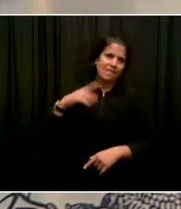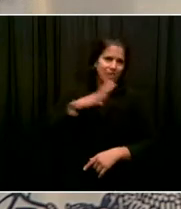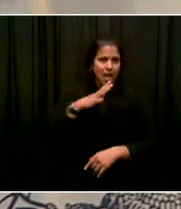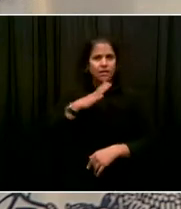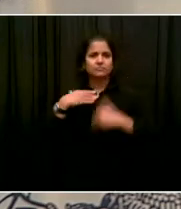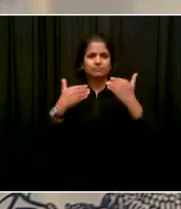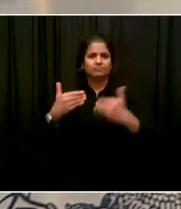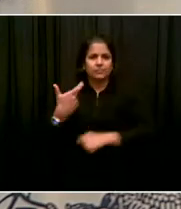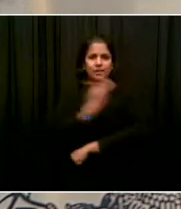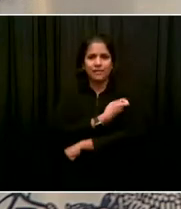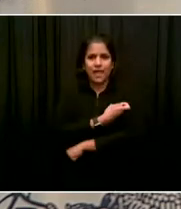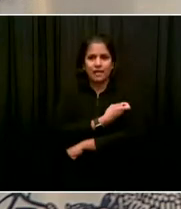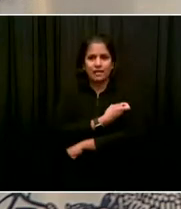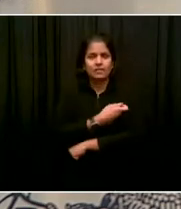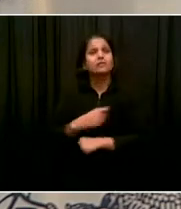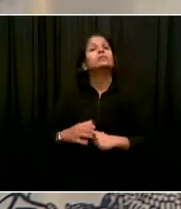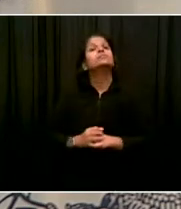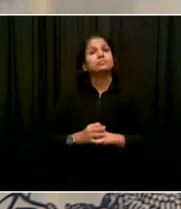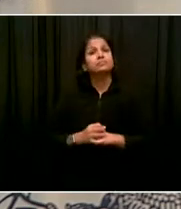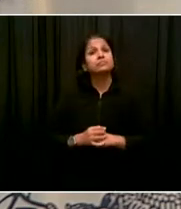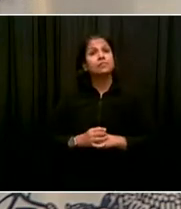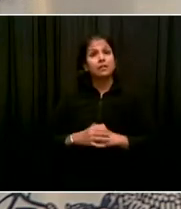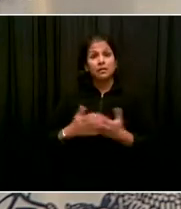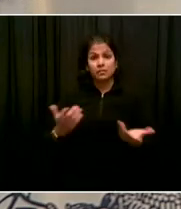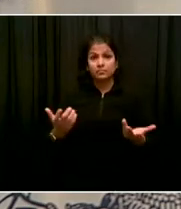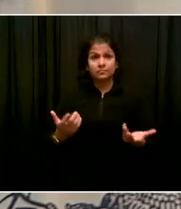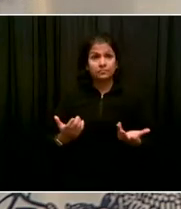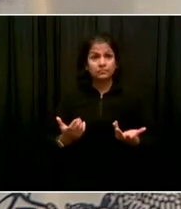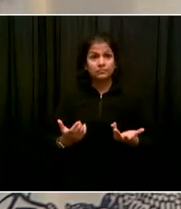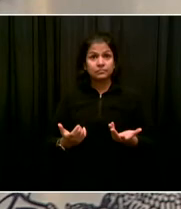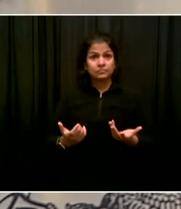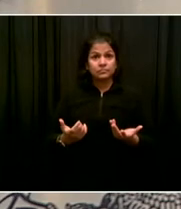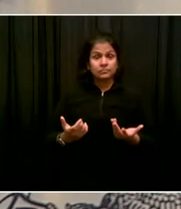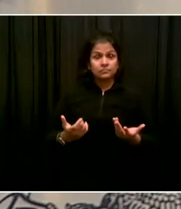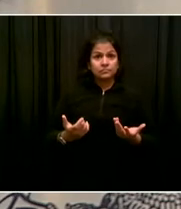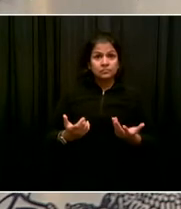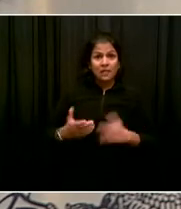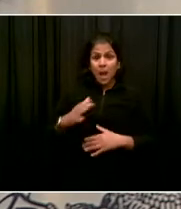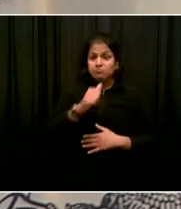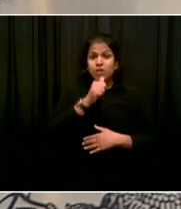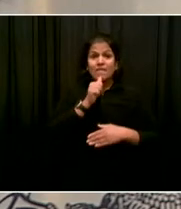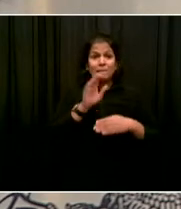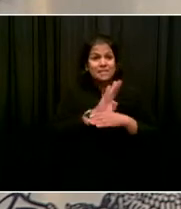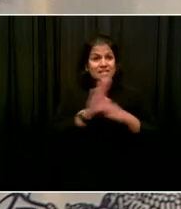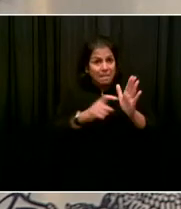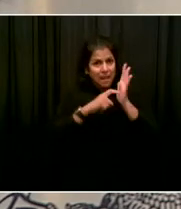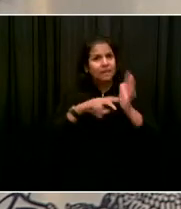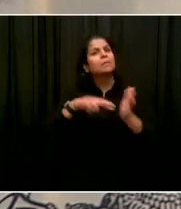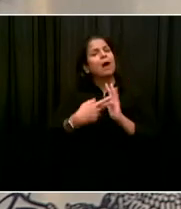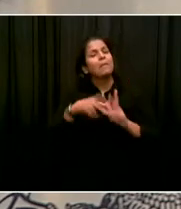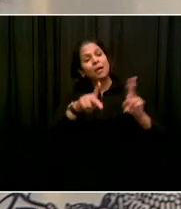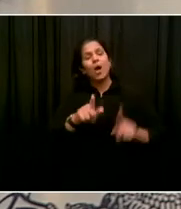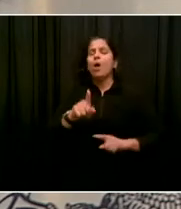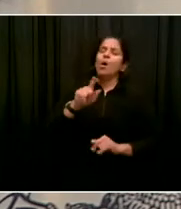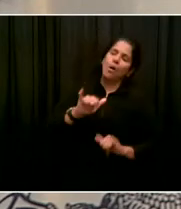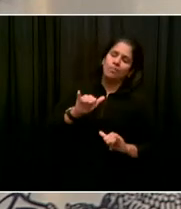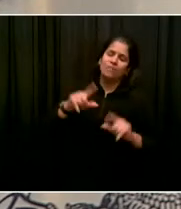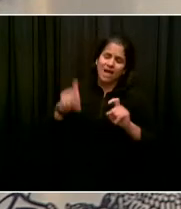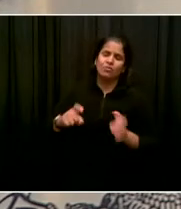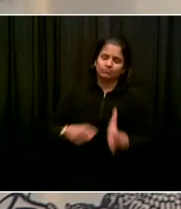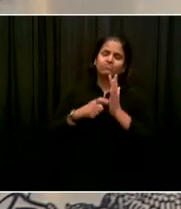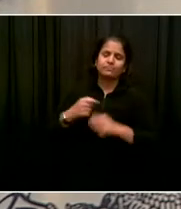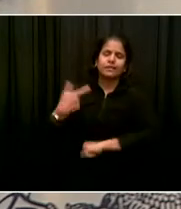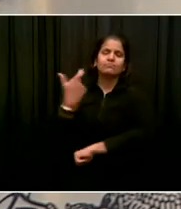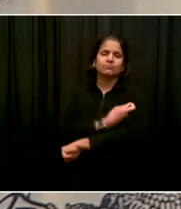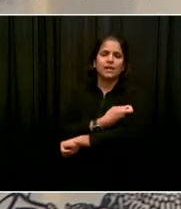this is how we help make sure it happens for everyone. Go ahead. Oh, Mr. Mayor, as I mentioned in my question, I